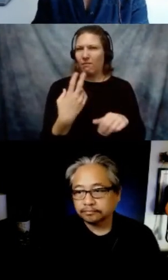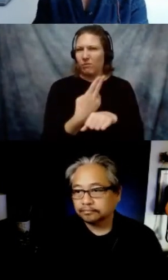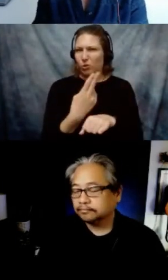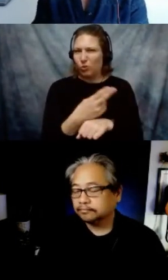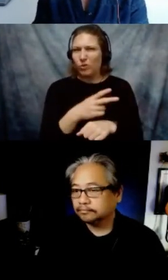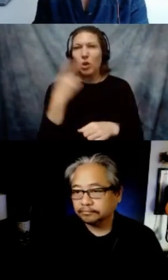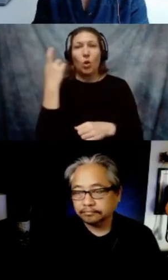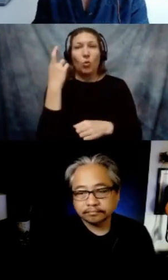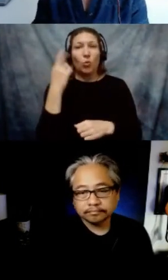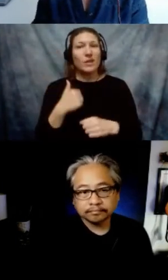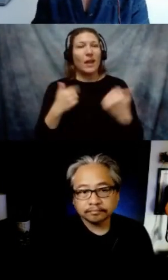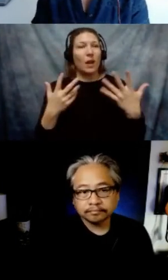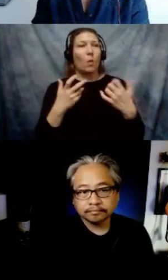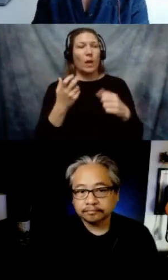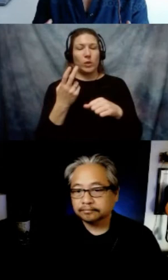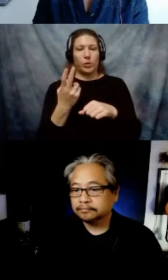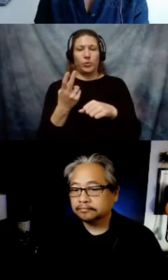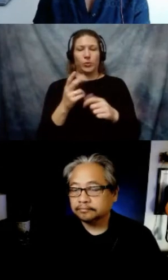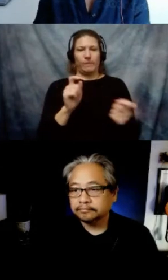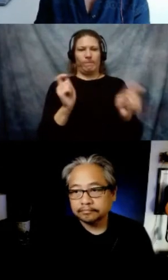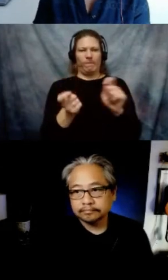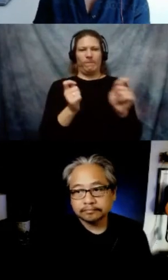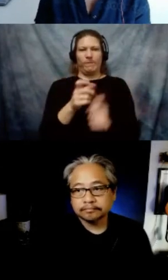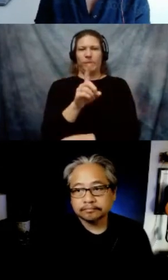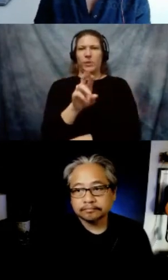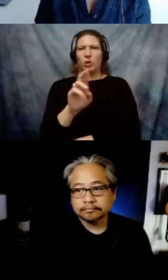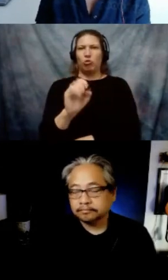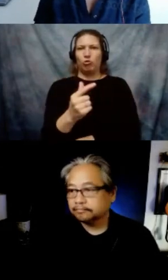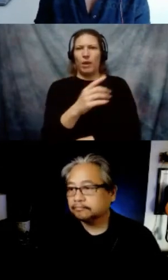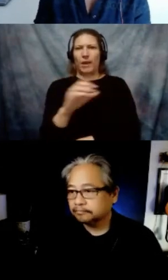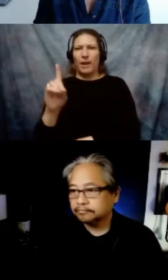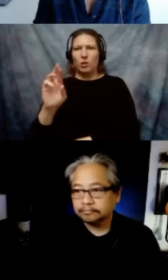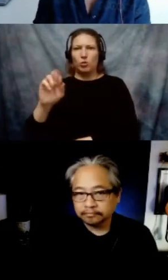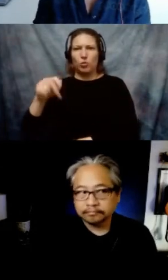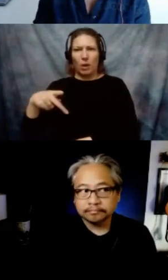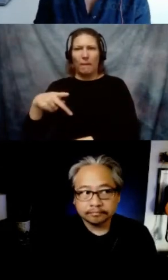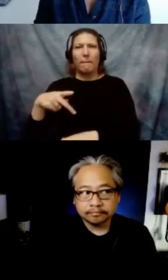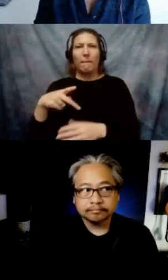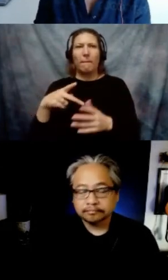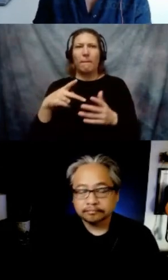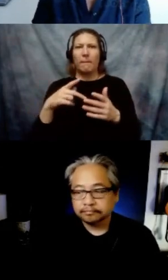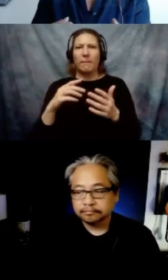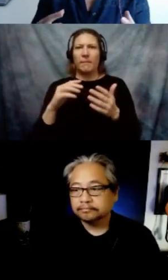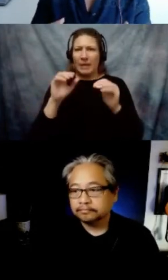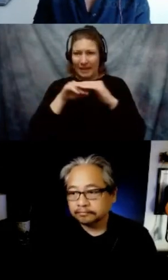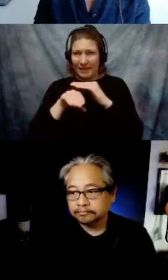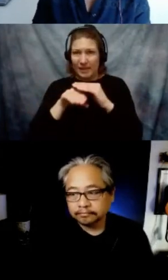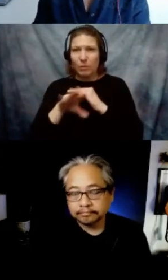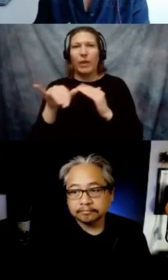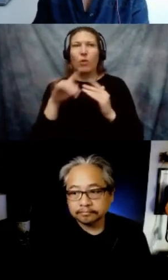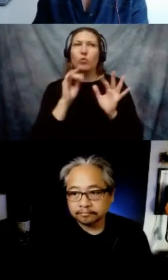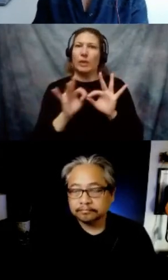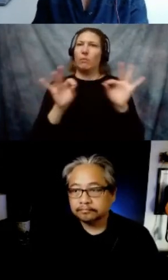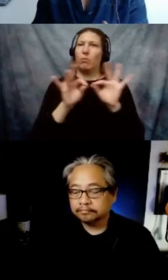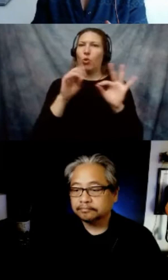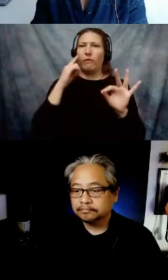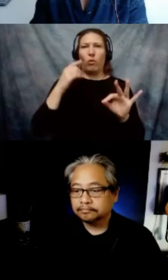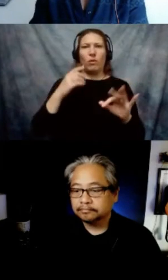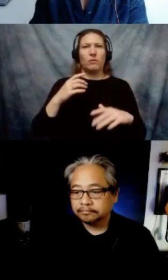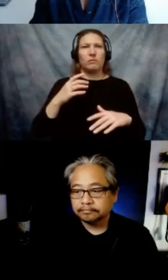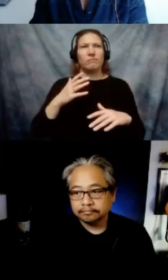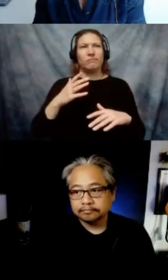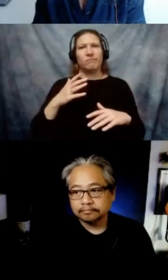trying to do in the piece of learning. But quite often I think that, we kind of tend to think that drag and drop is kind of an